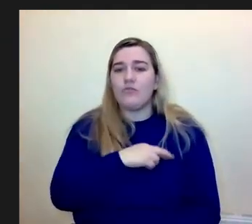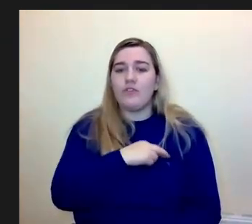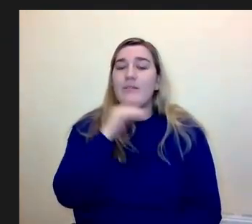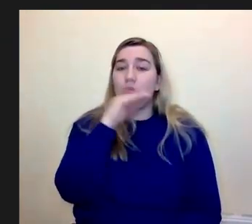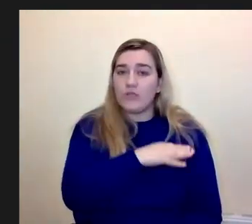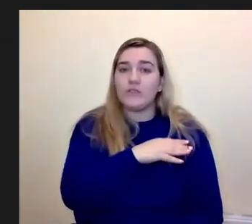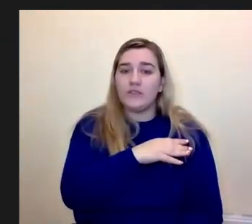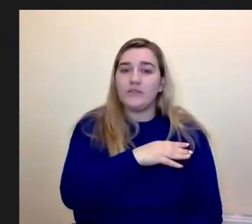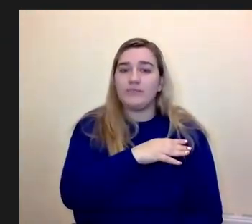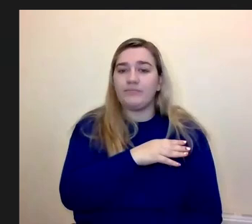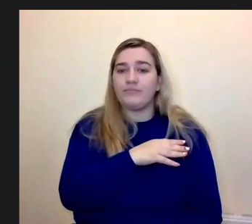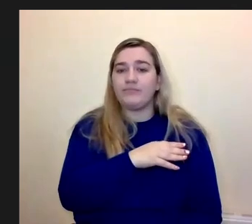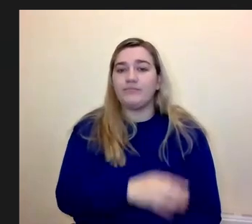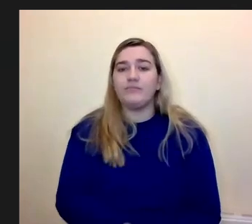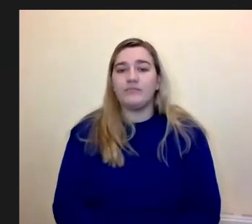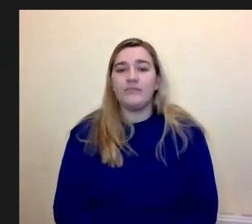of now that we do.